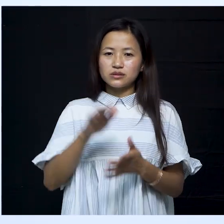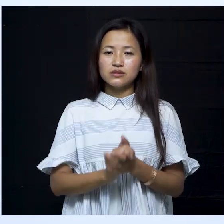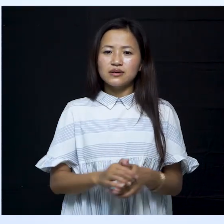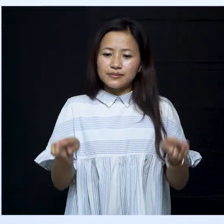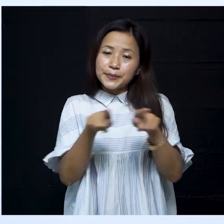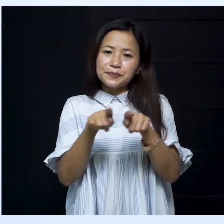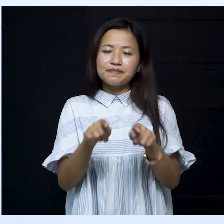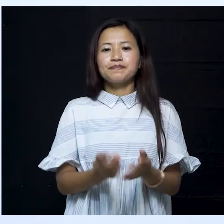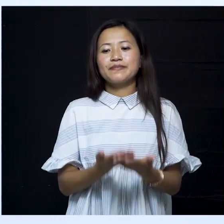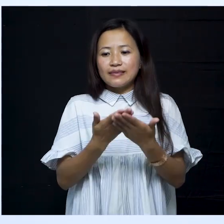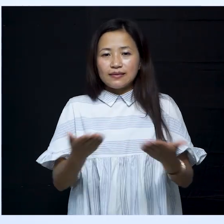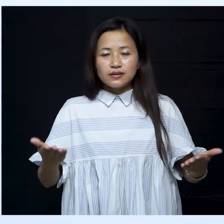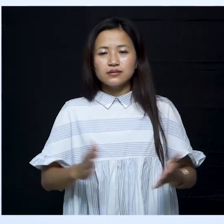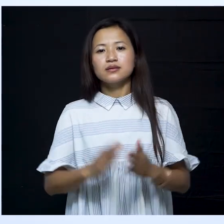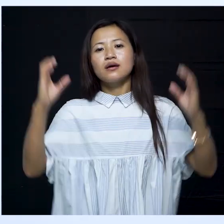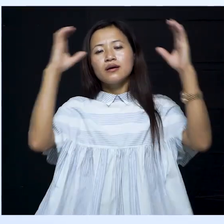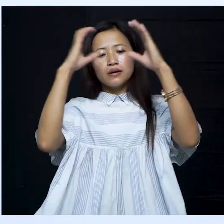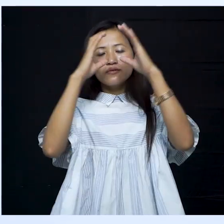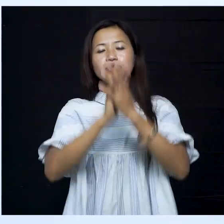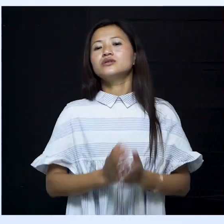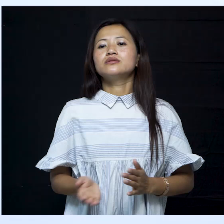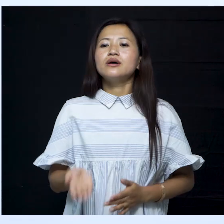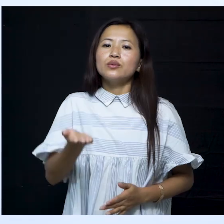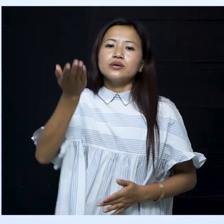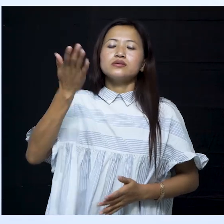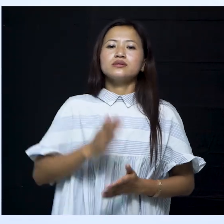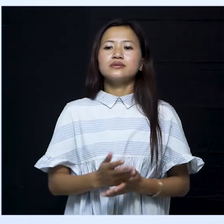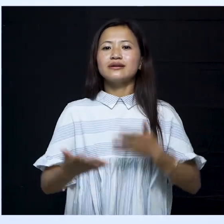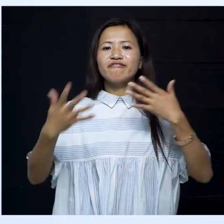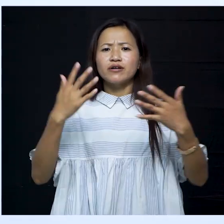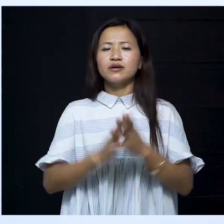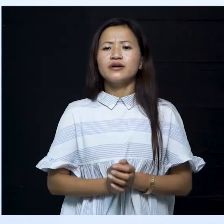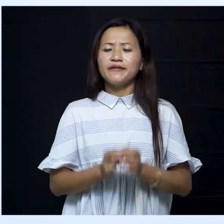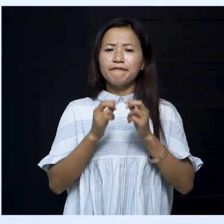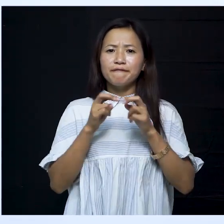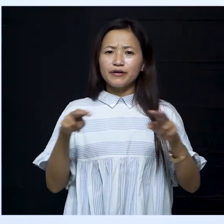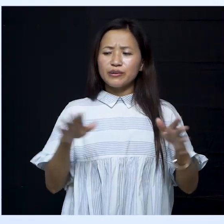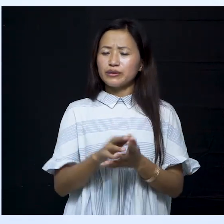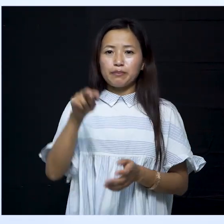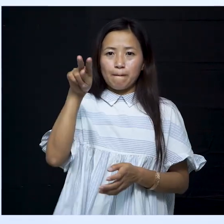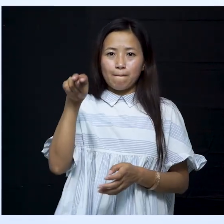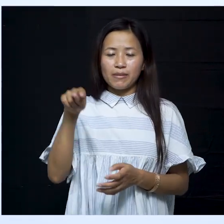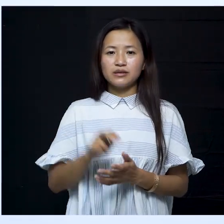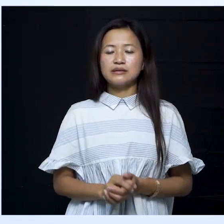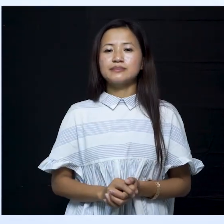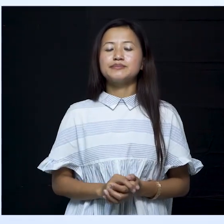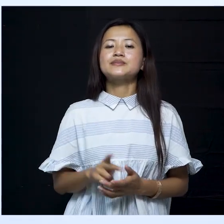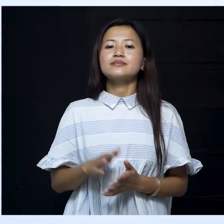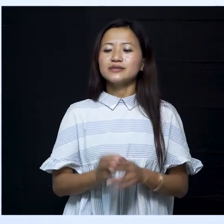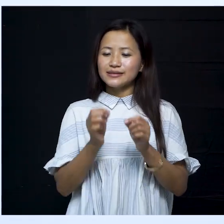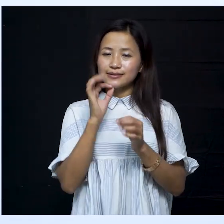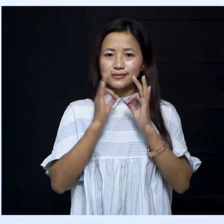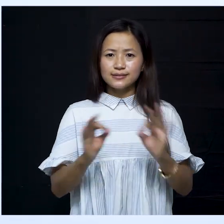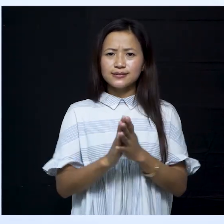means that the confusion arises because of the fact that it has lots of varying meanings. A single word can have different